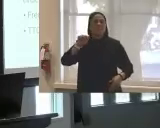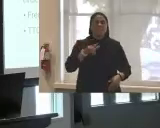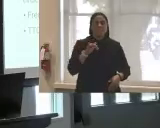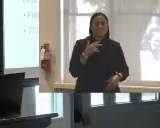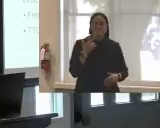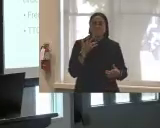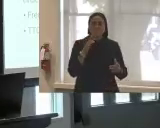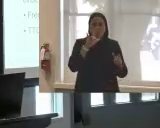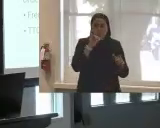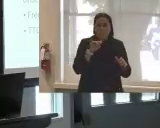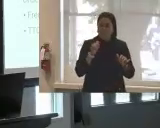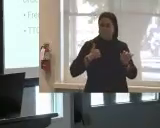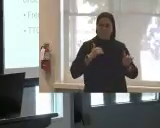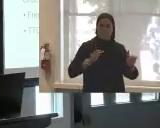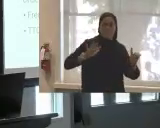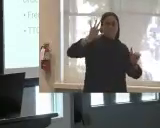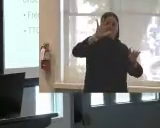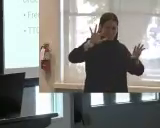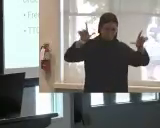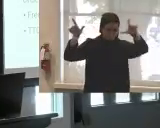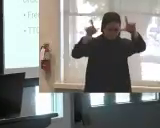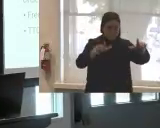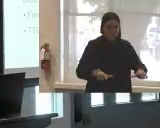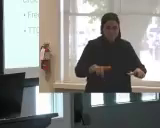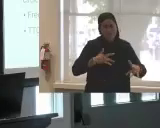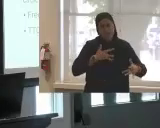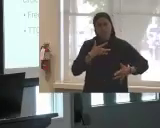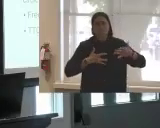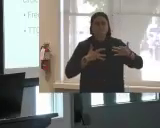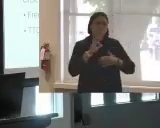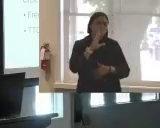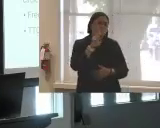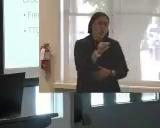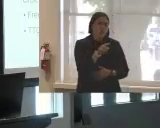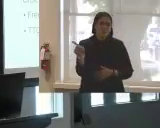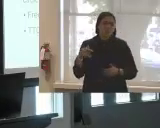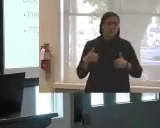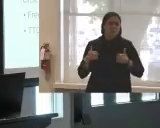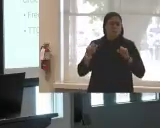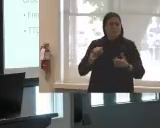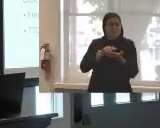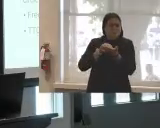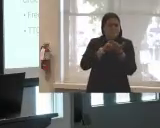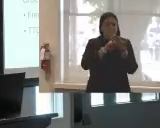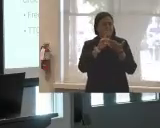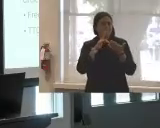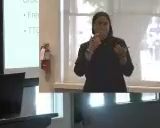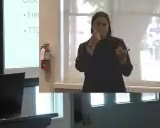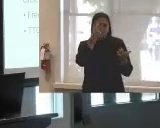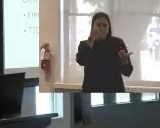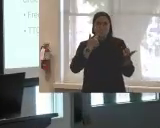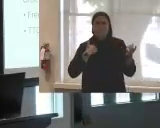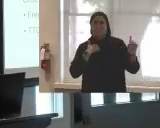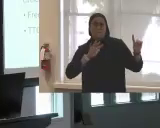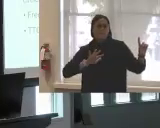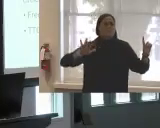of all around Canada. It was very exciting, but also a very fun way for our youth to really understand the scope of the whole country. We